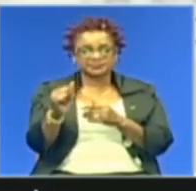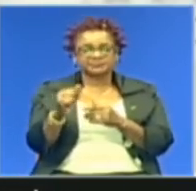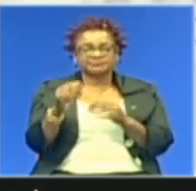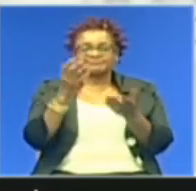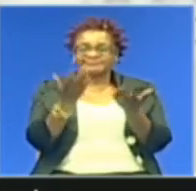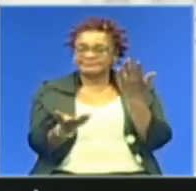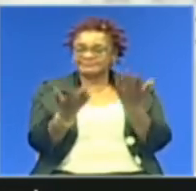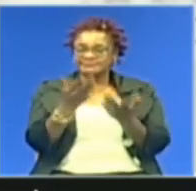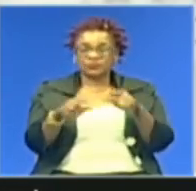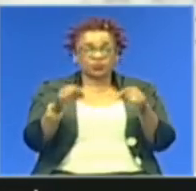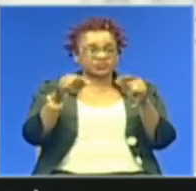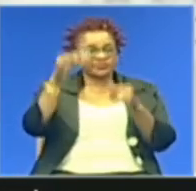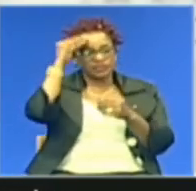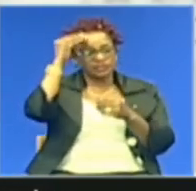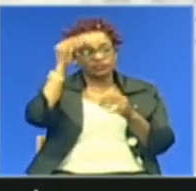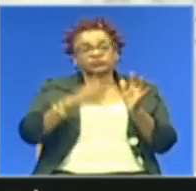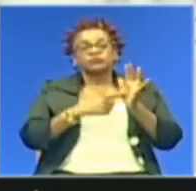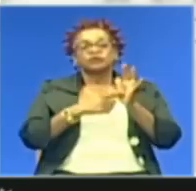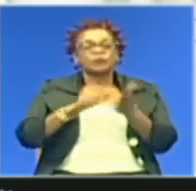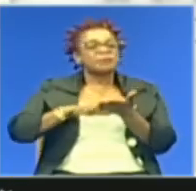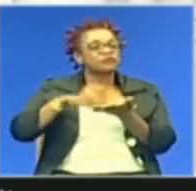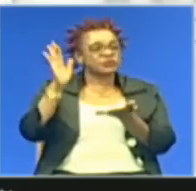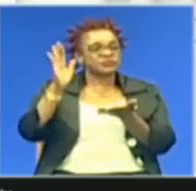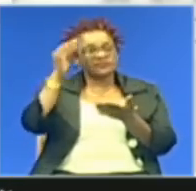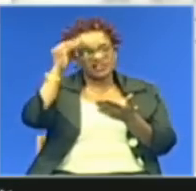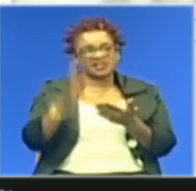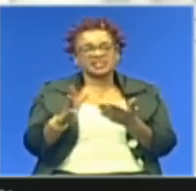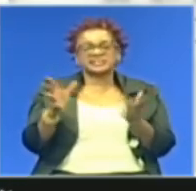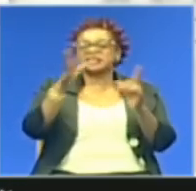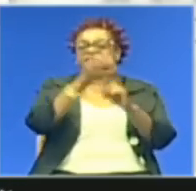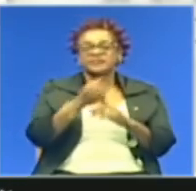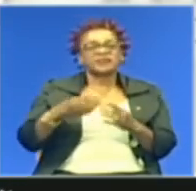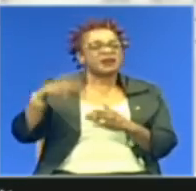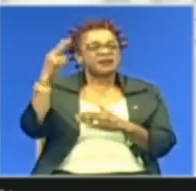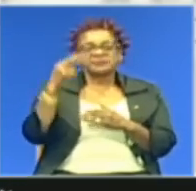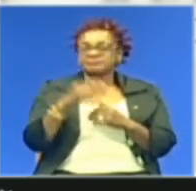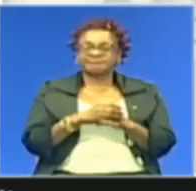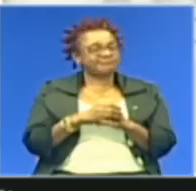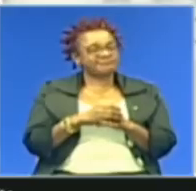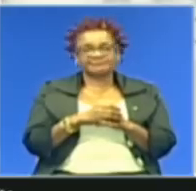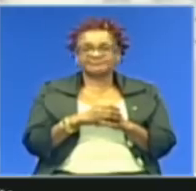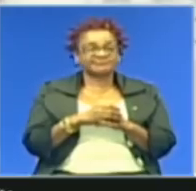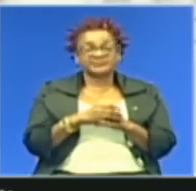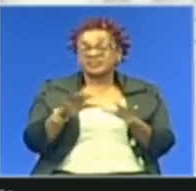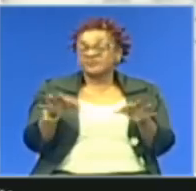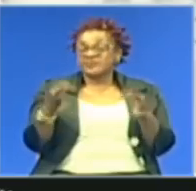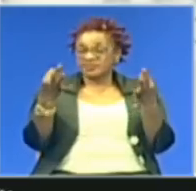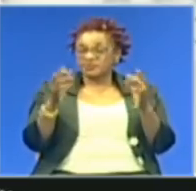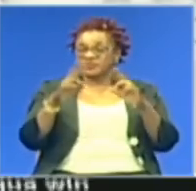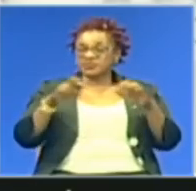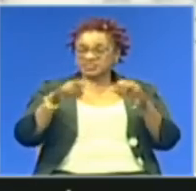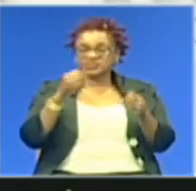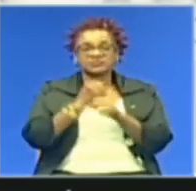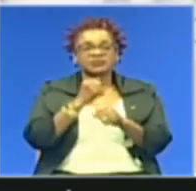education has revealed that majority of learners are not achieving high-order skills. Now, the findings of the research conducted by